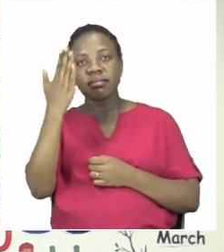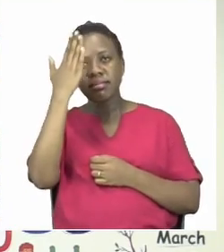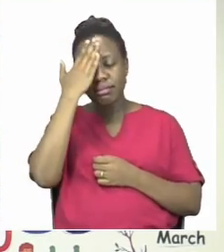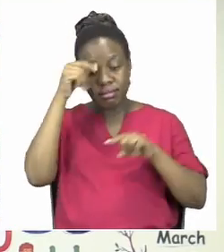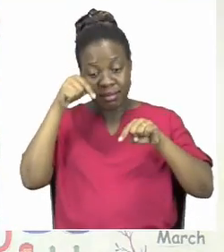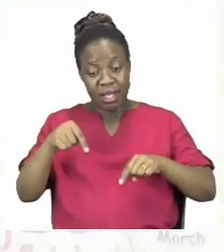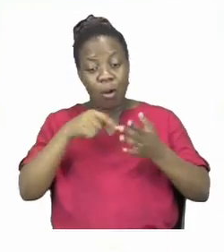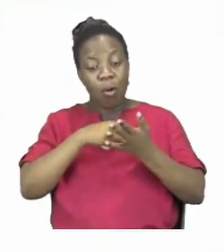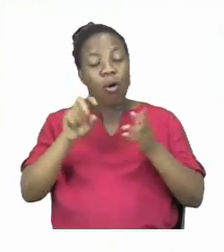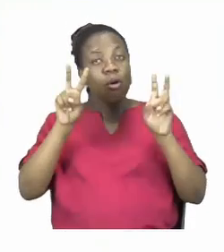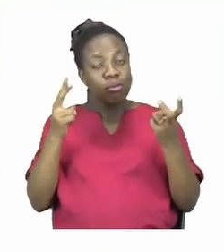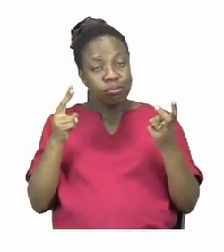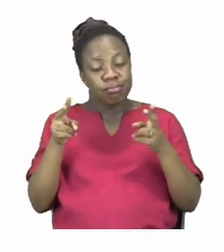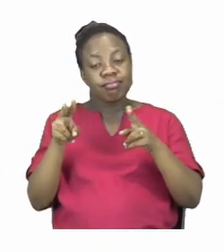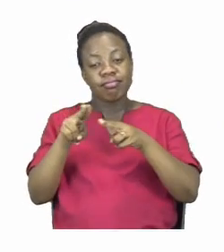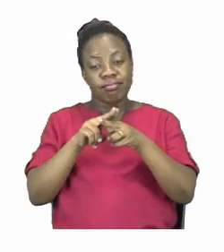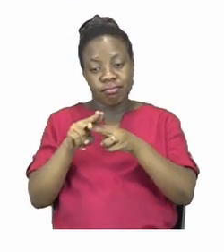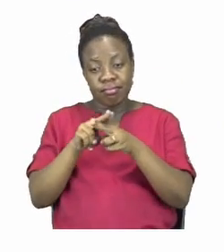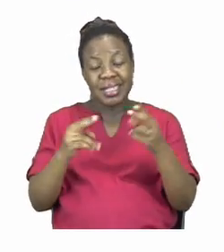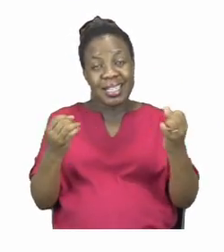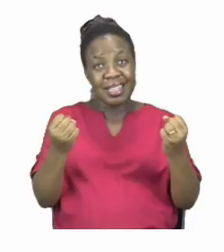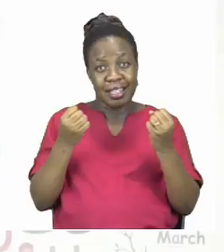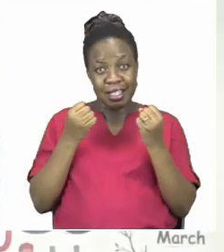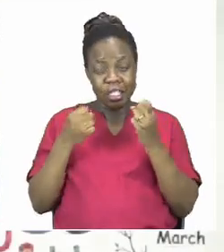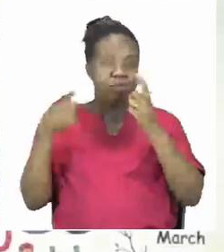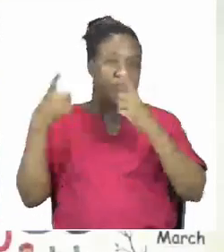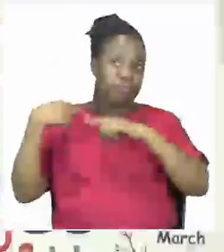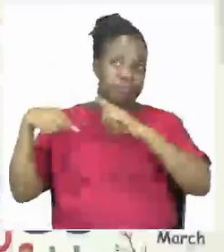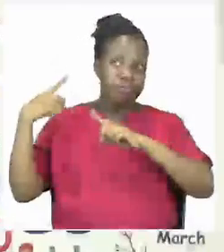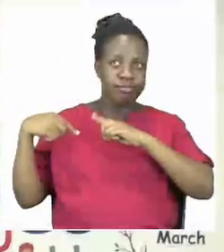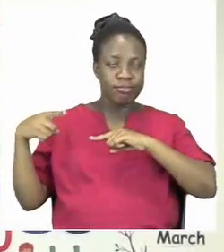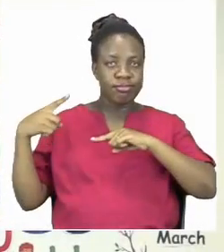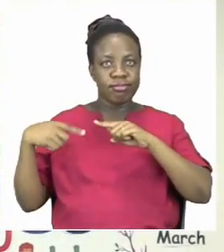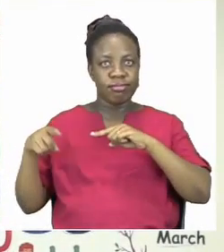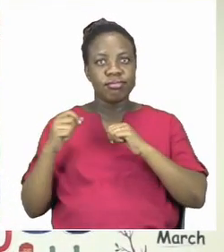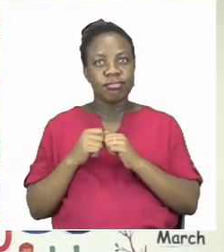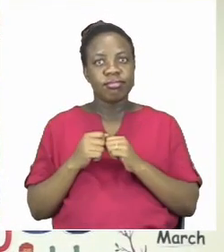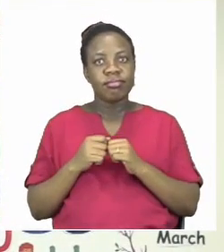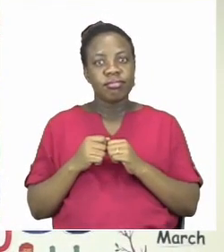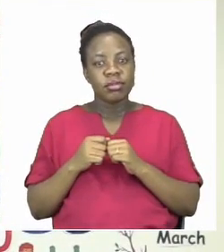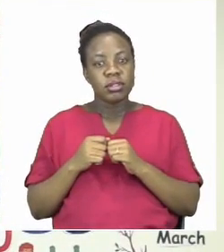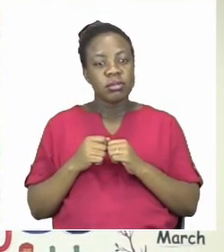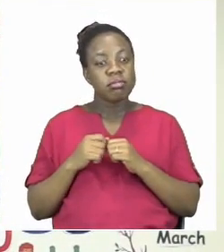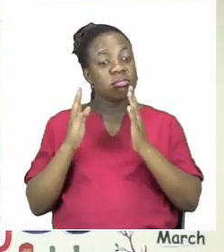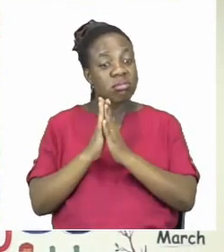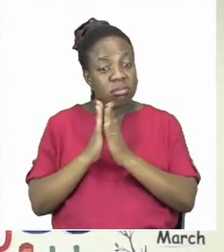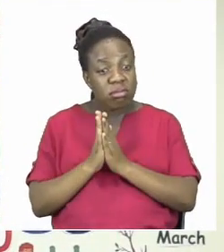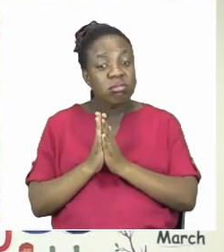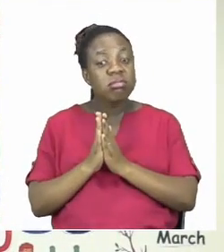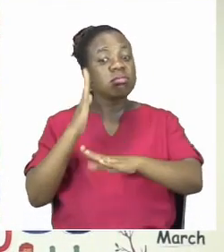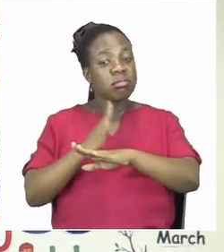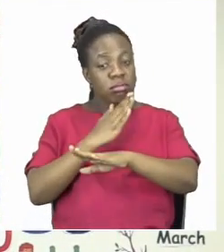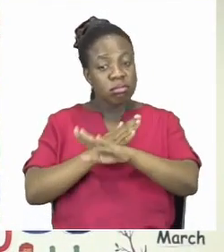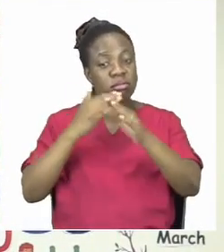week is the uses of energy and revision. Now everyone, before we start with our lesson, we